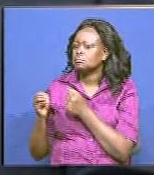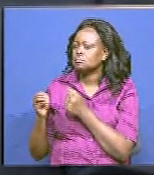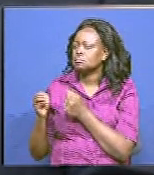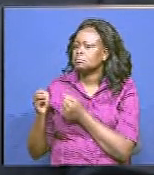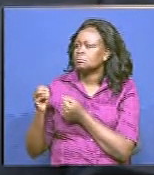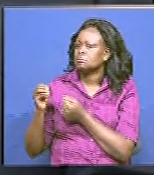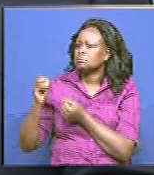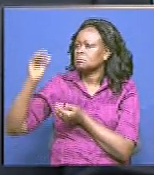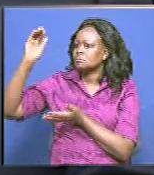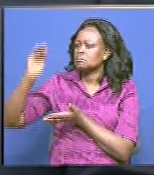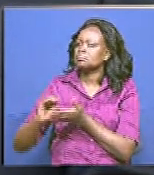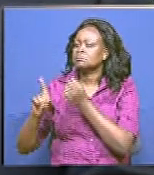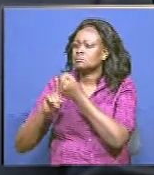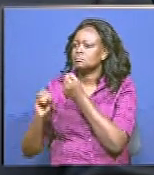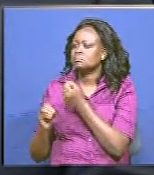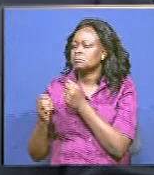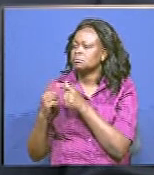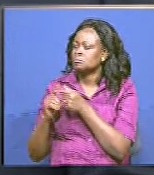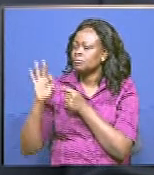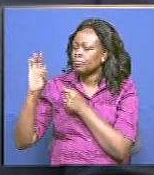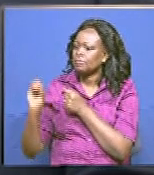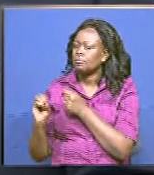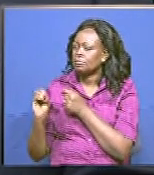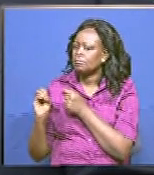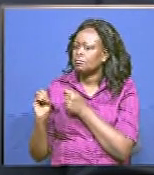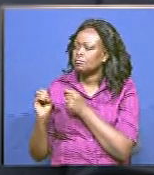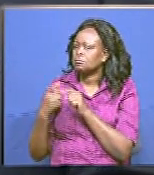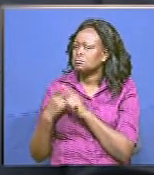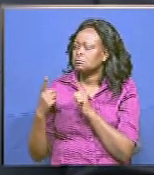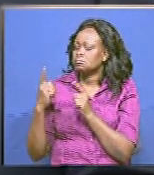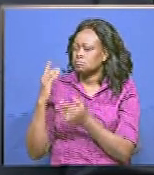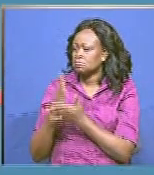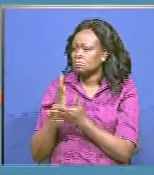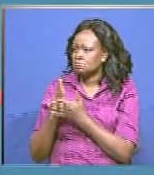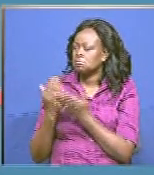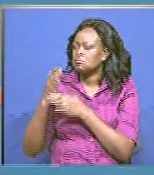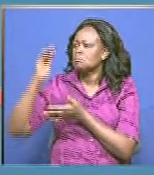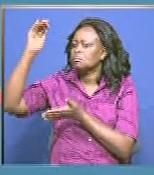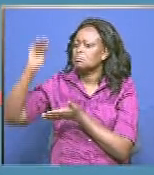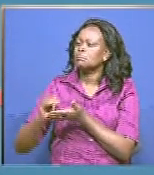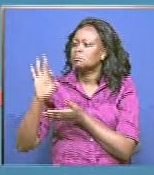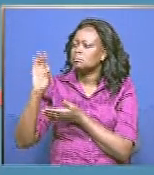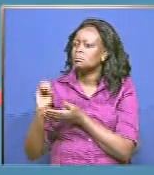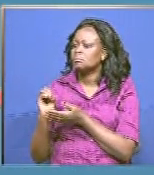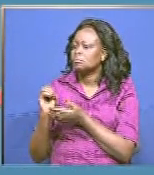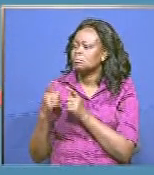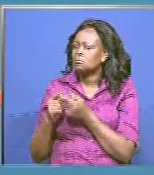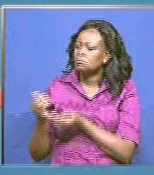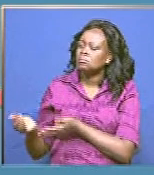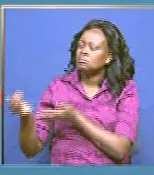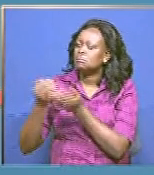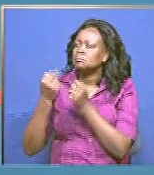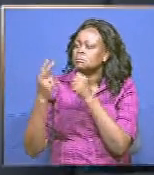it was reduced to 60, then to 30. Mm-hmm. But even after reducing it to 30, they could collect